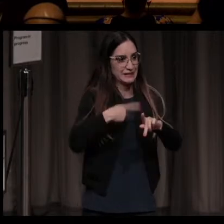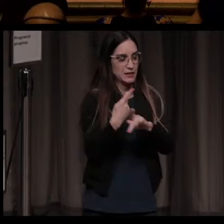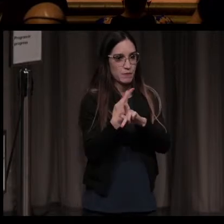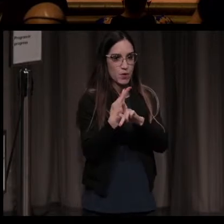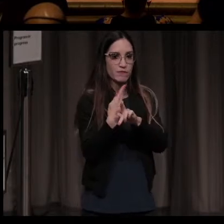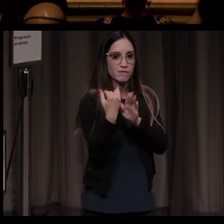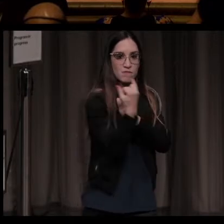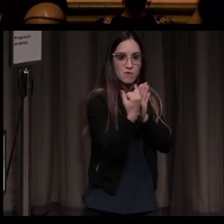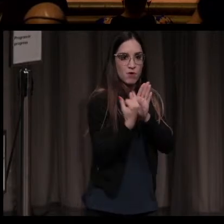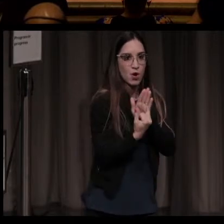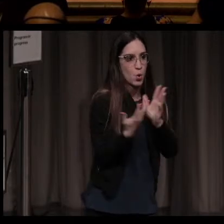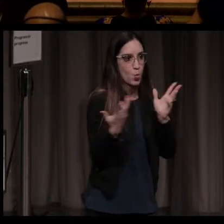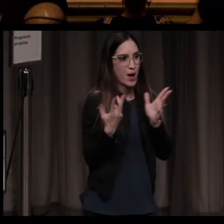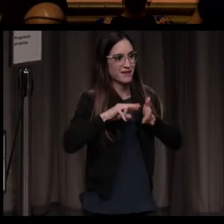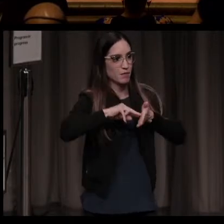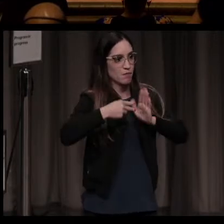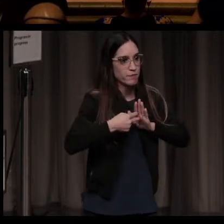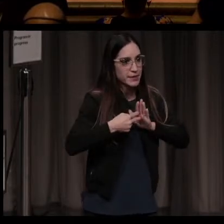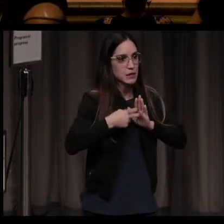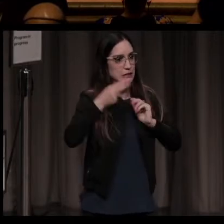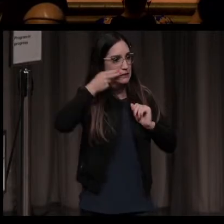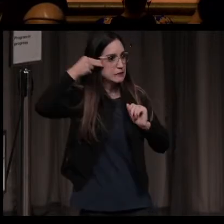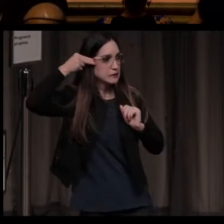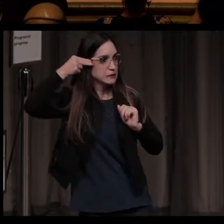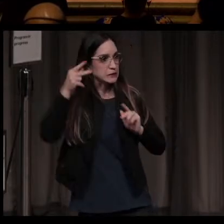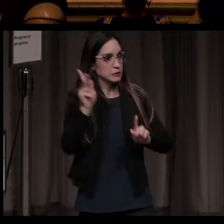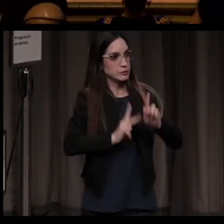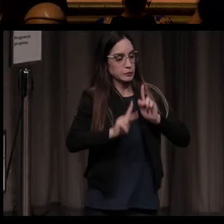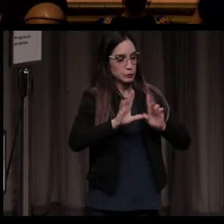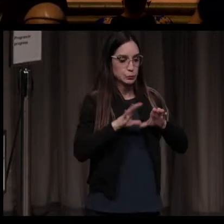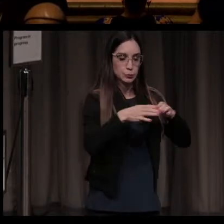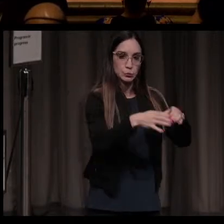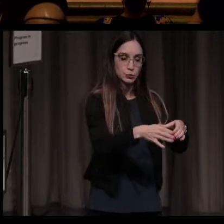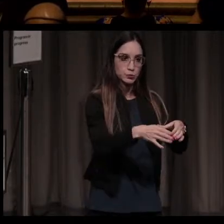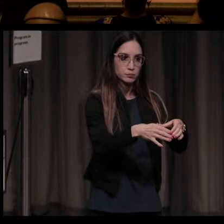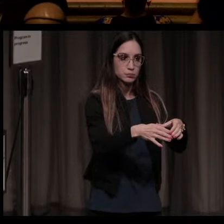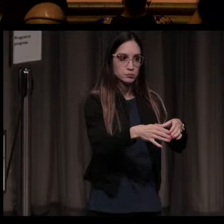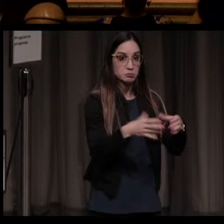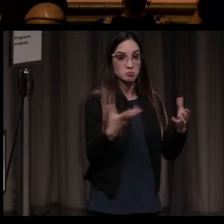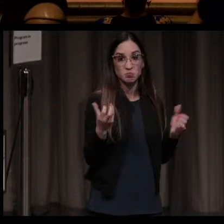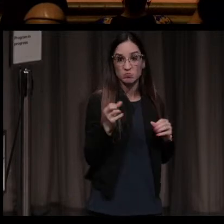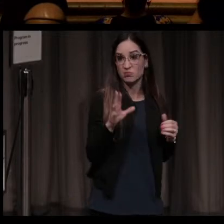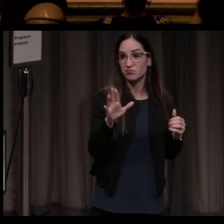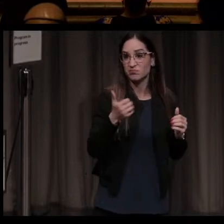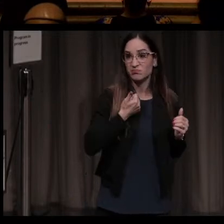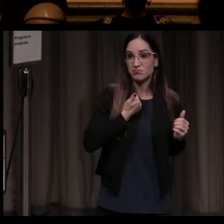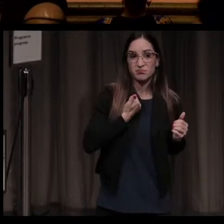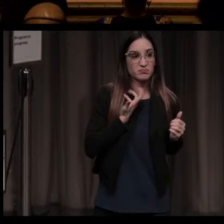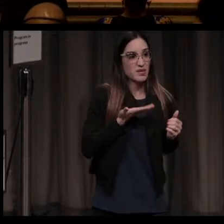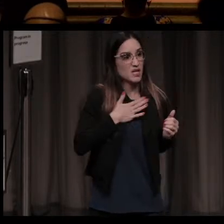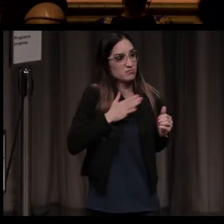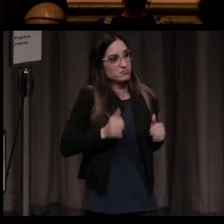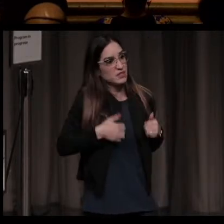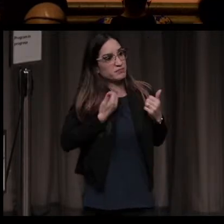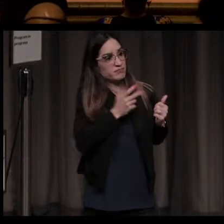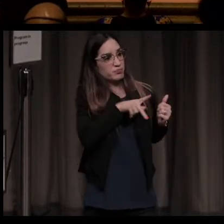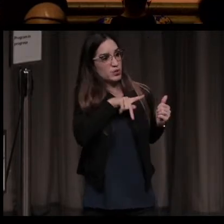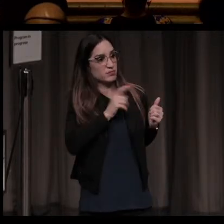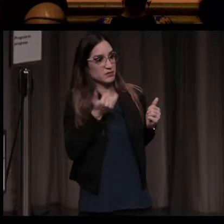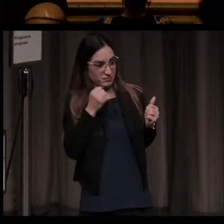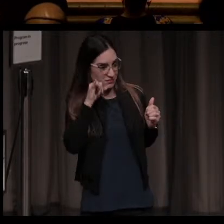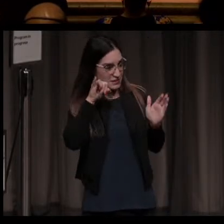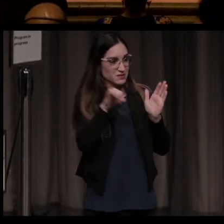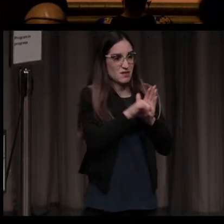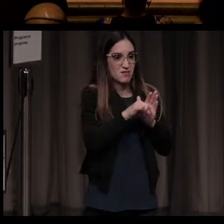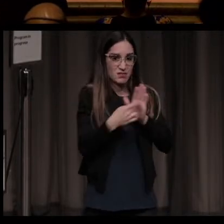our own identities as indigenous people, or maybe as just a person alive today, in the way we do art and with our identities that we show